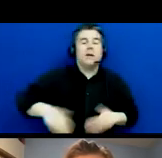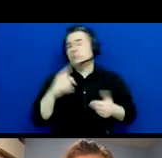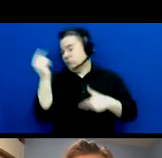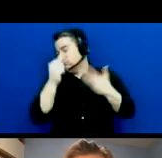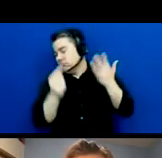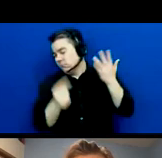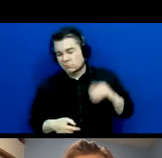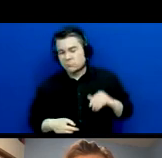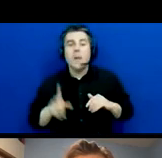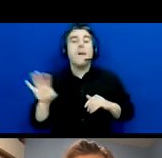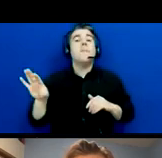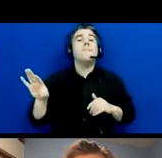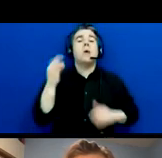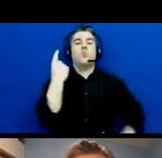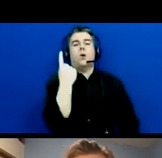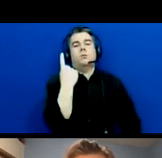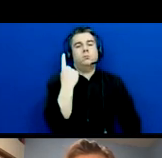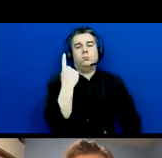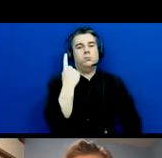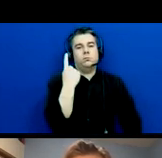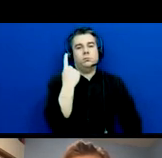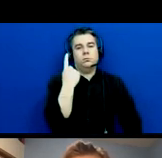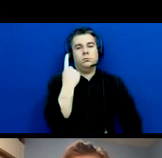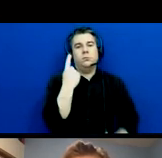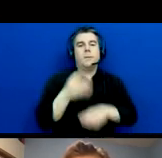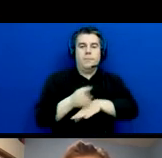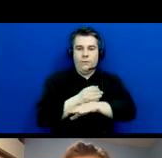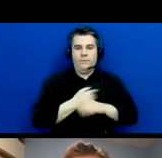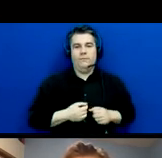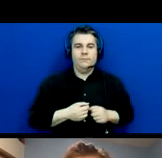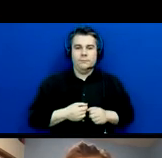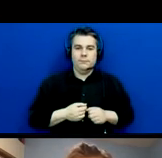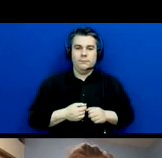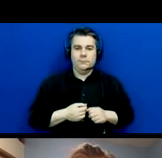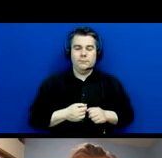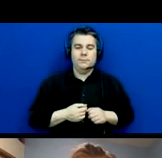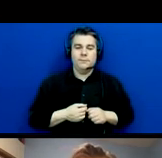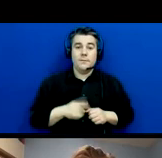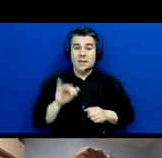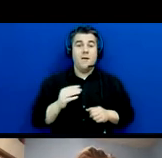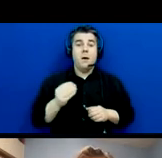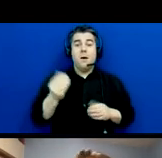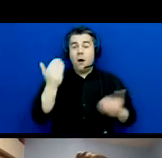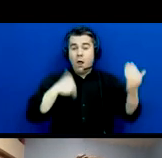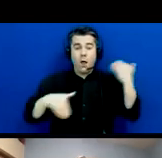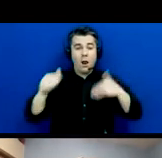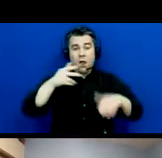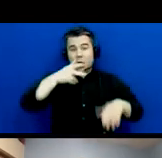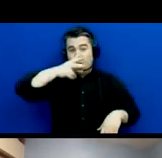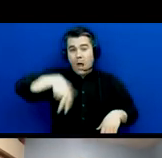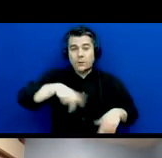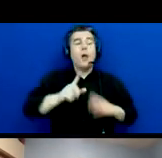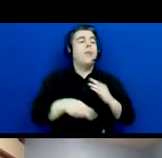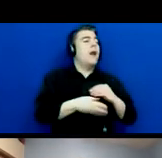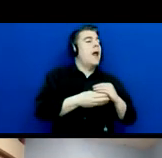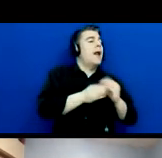to pick at least one thing at a time that we can improve on. If you are filling your body with garbage and then taking some